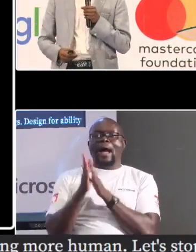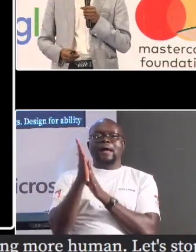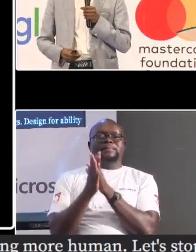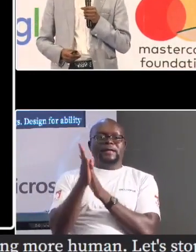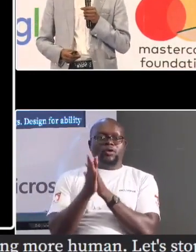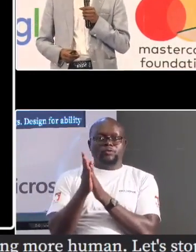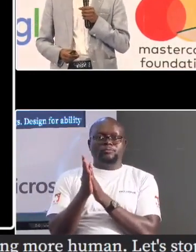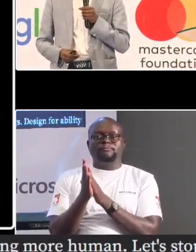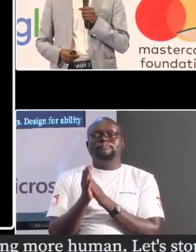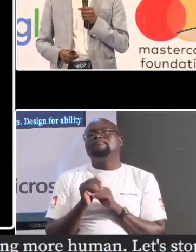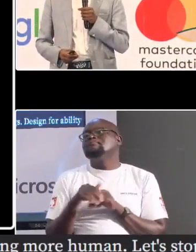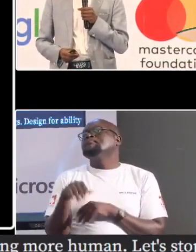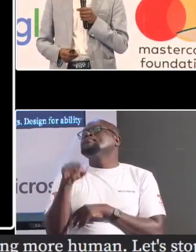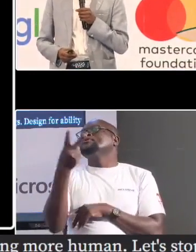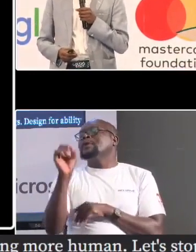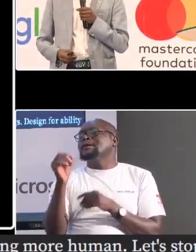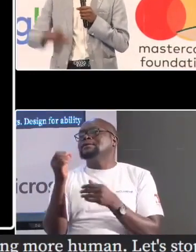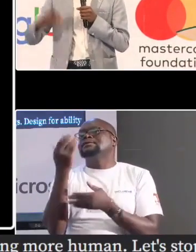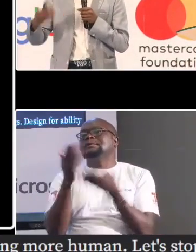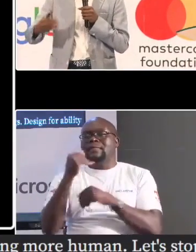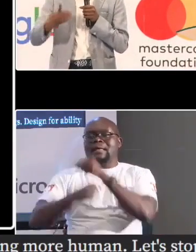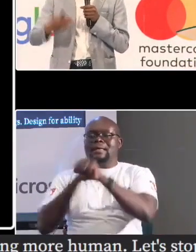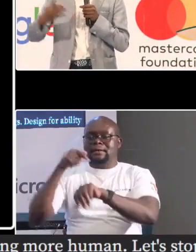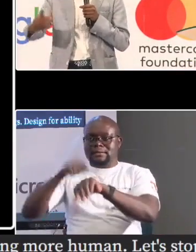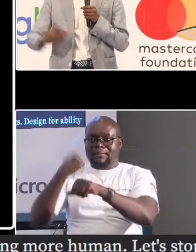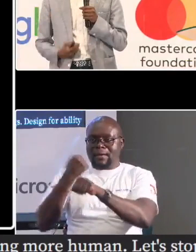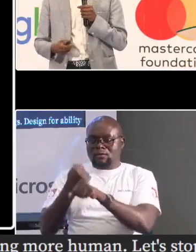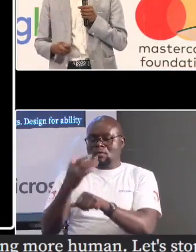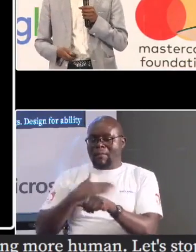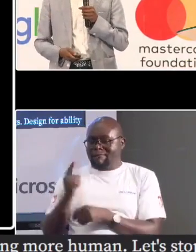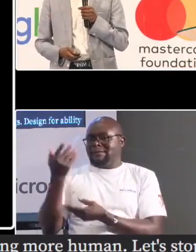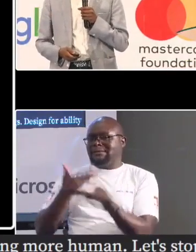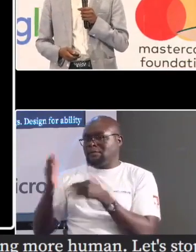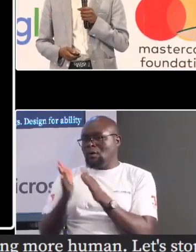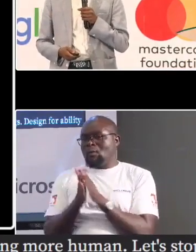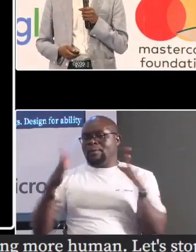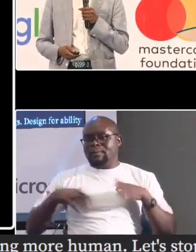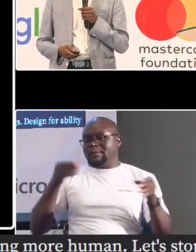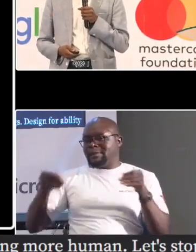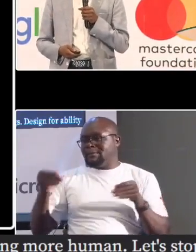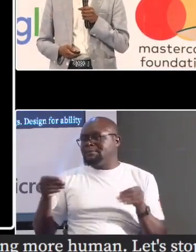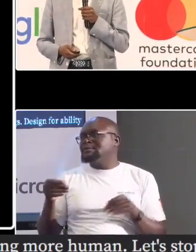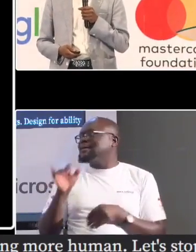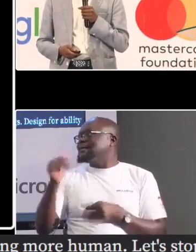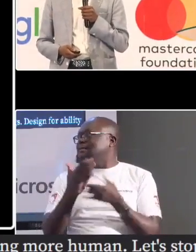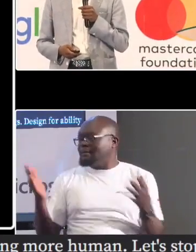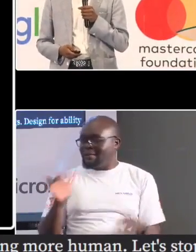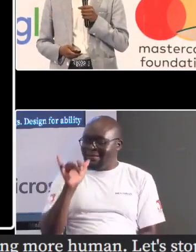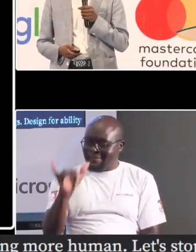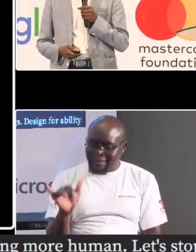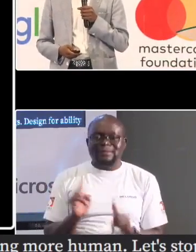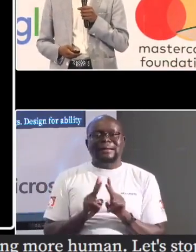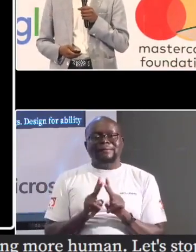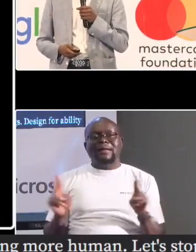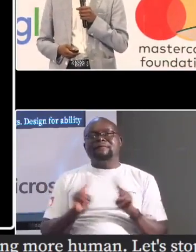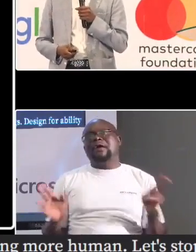aspiration, and 20-something years ago, when I did my first interaction with people with disabilities, that's something that